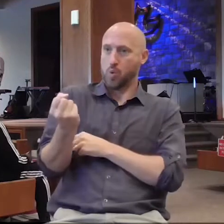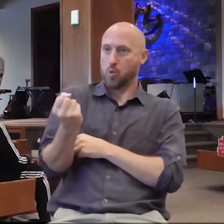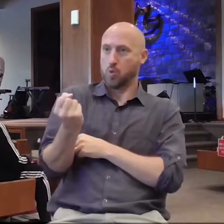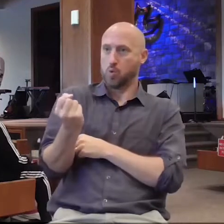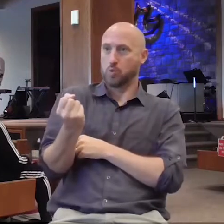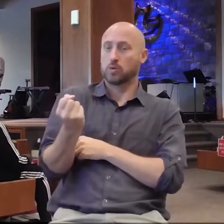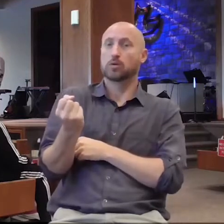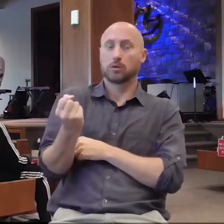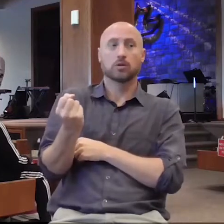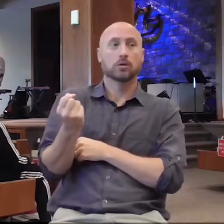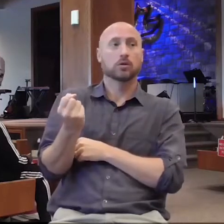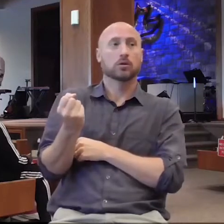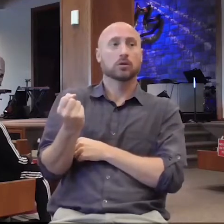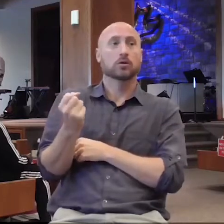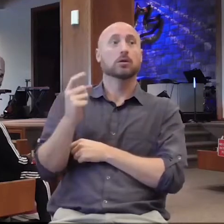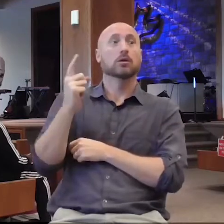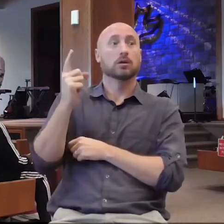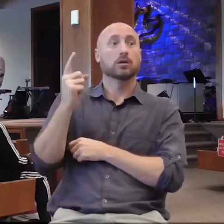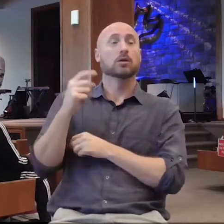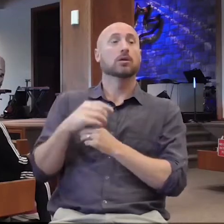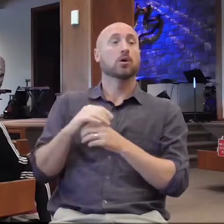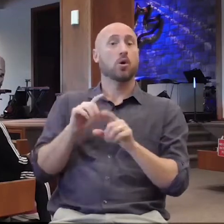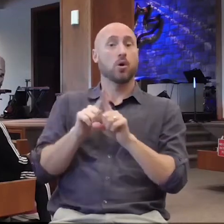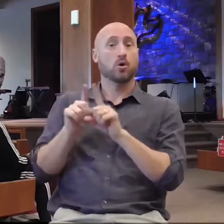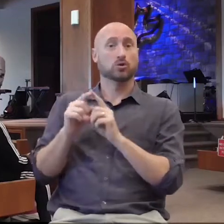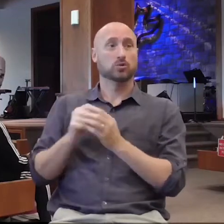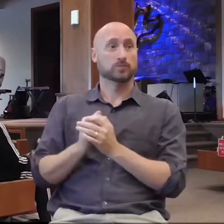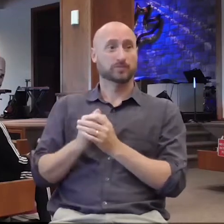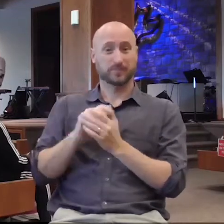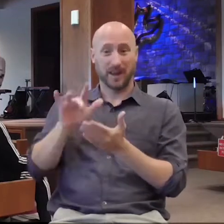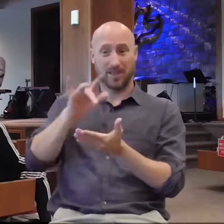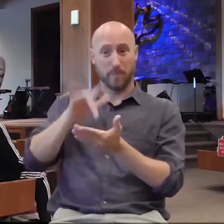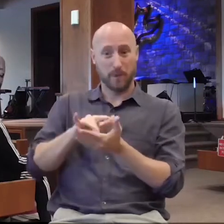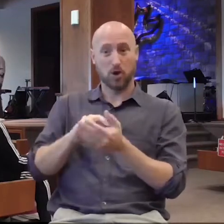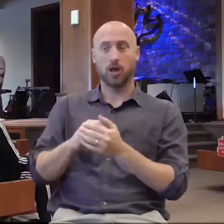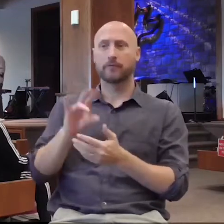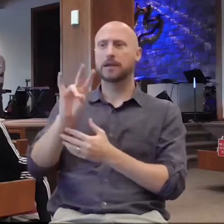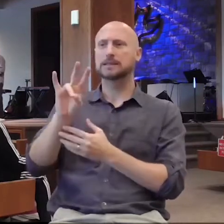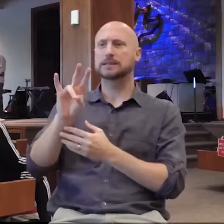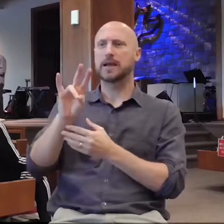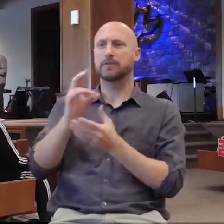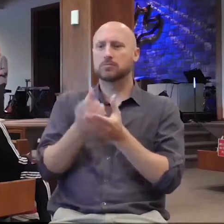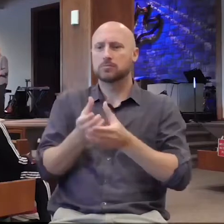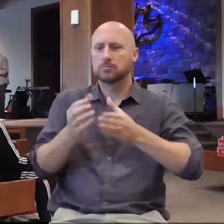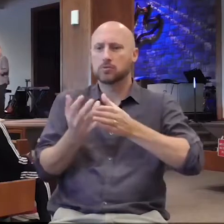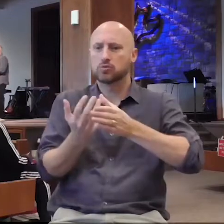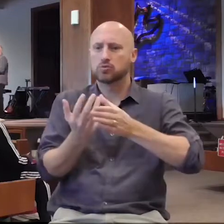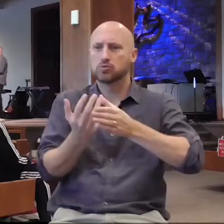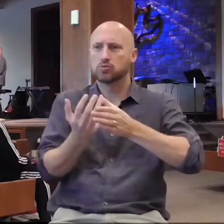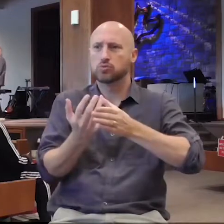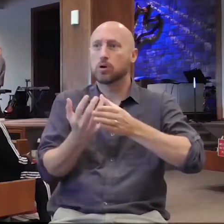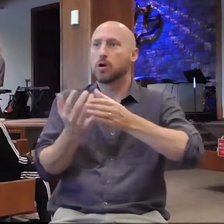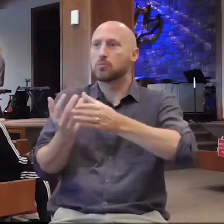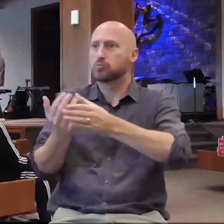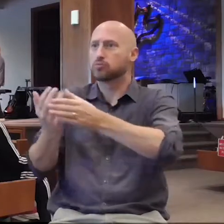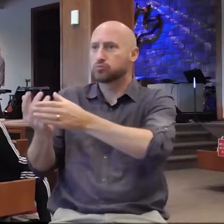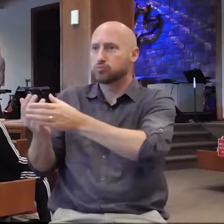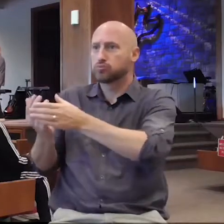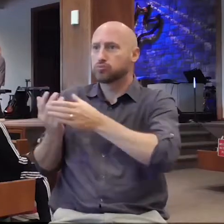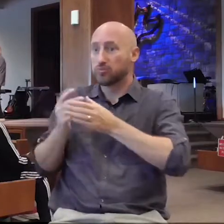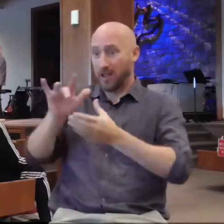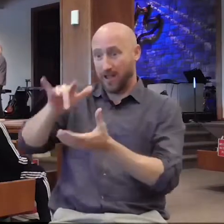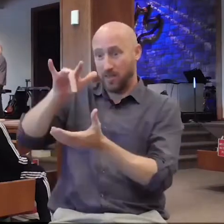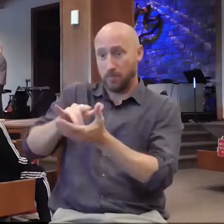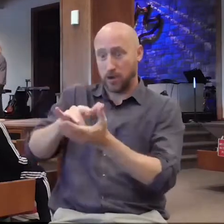walking, presently holding, presently walking in the midst of the seven golden lampstands. So the churches, we're told the